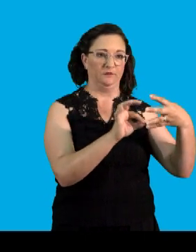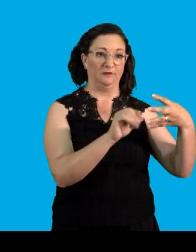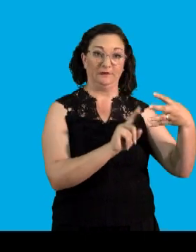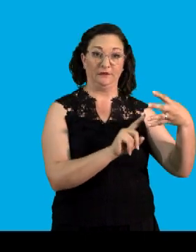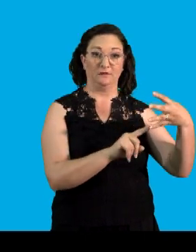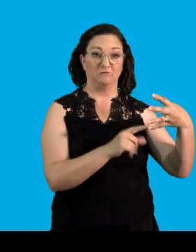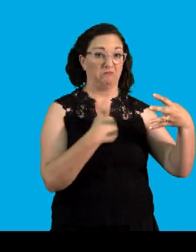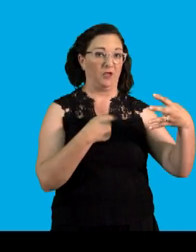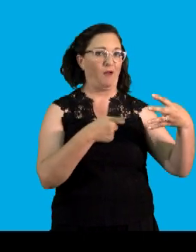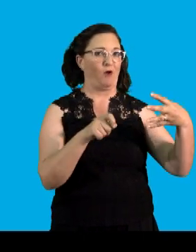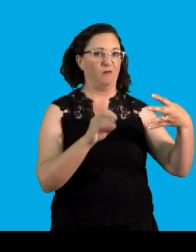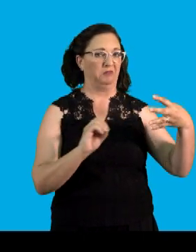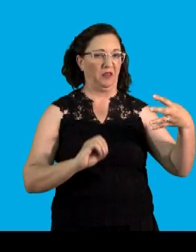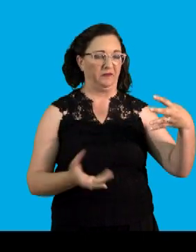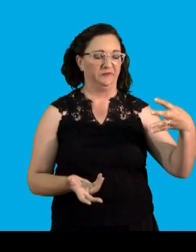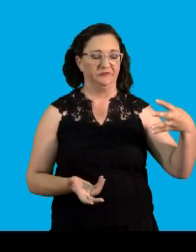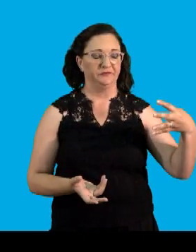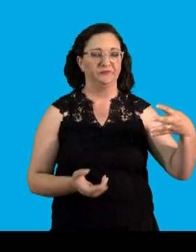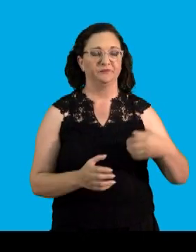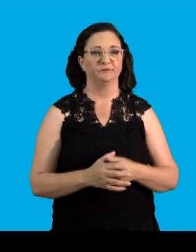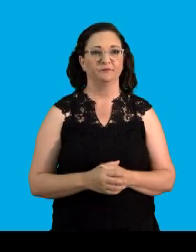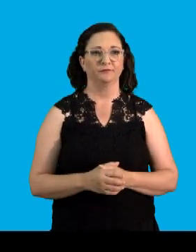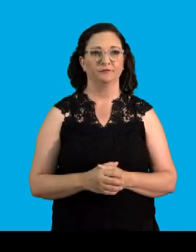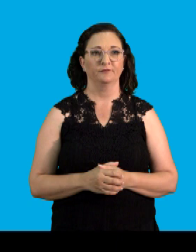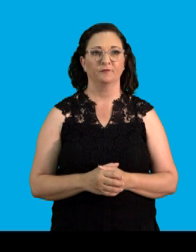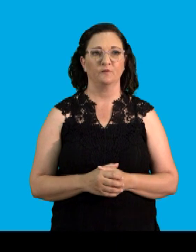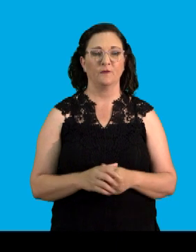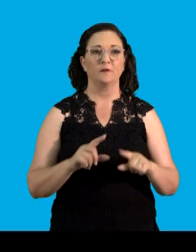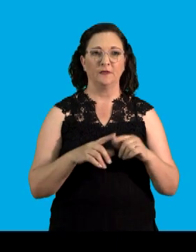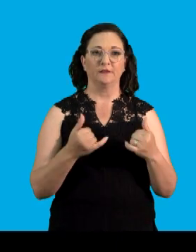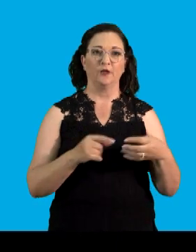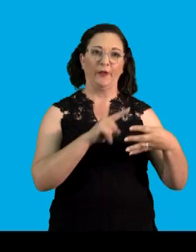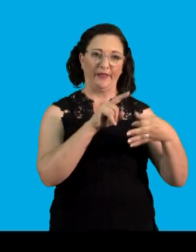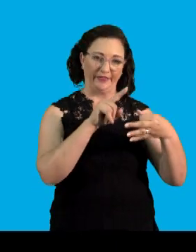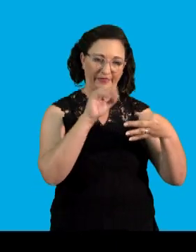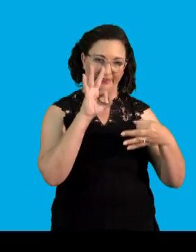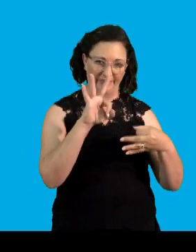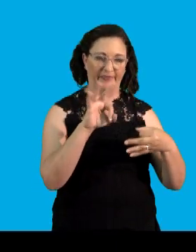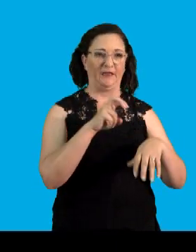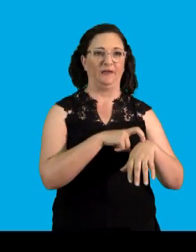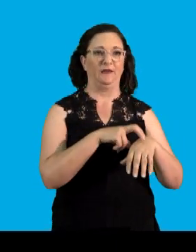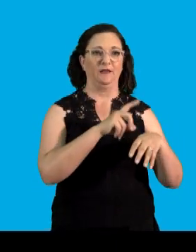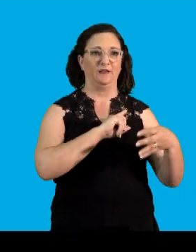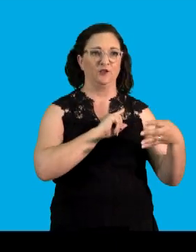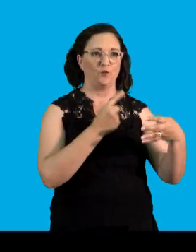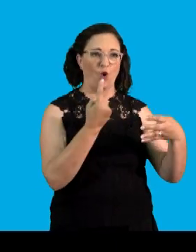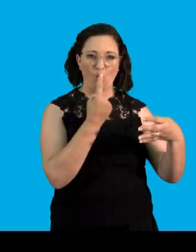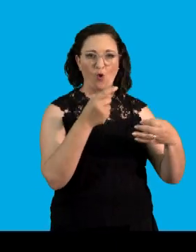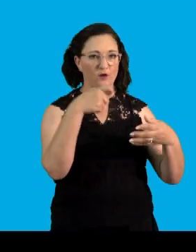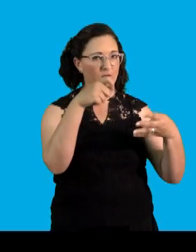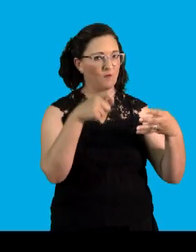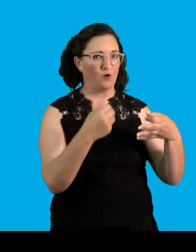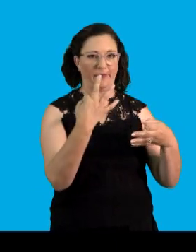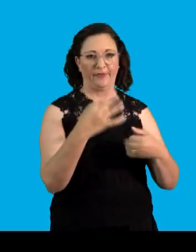that this one is incorrect. However, the question stated that 3 is needed. So we are marking the first